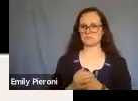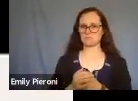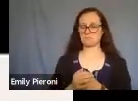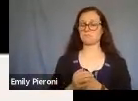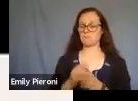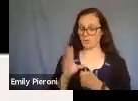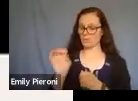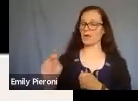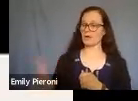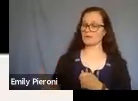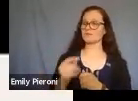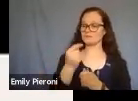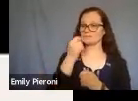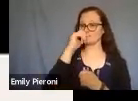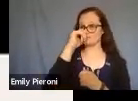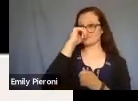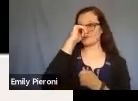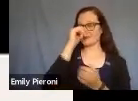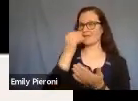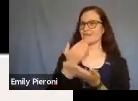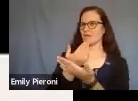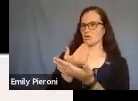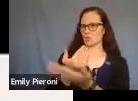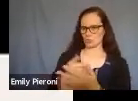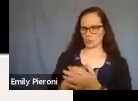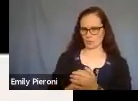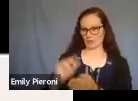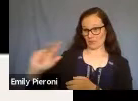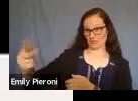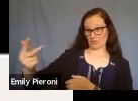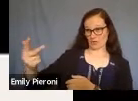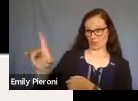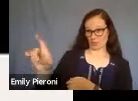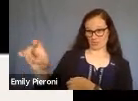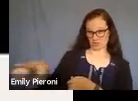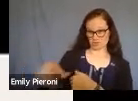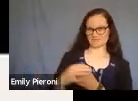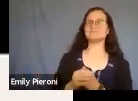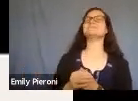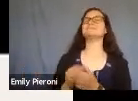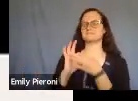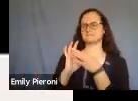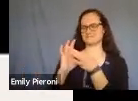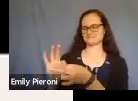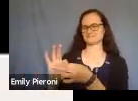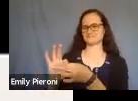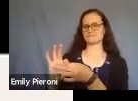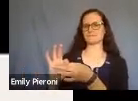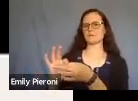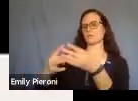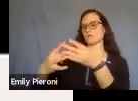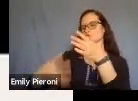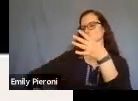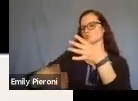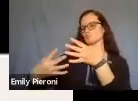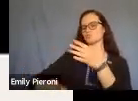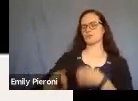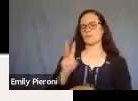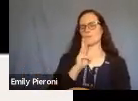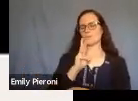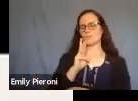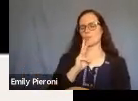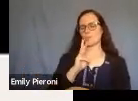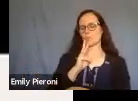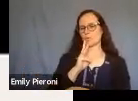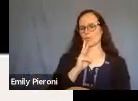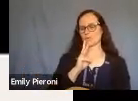Okay, and thank you. And my third question has to do with drip irrigation,